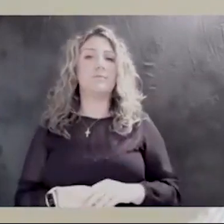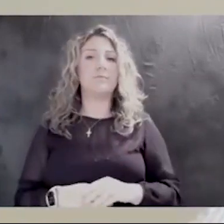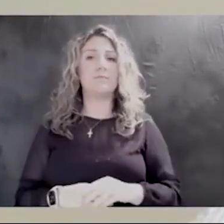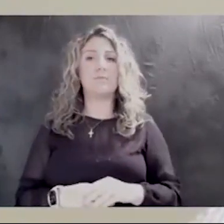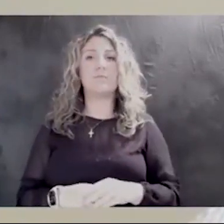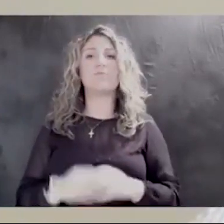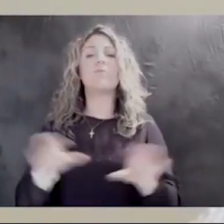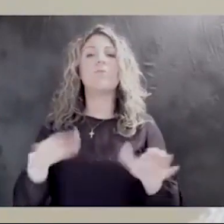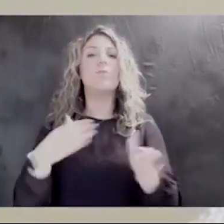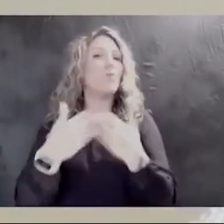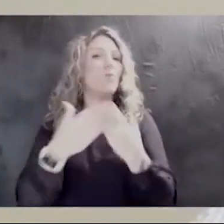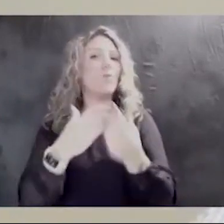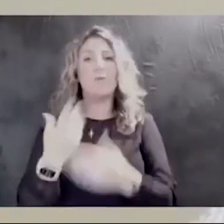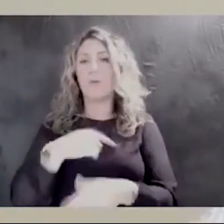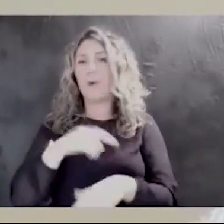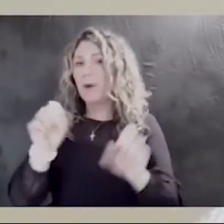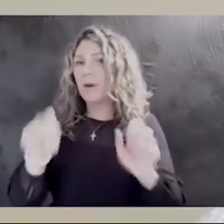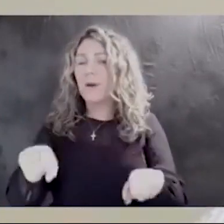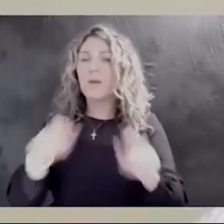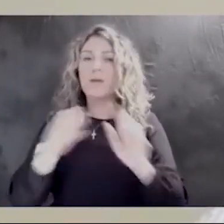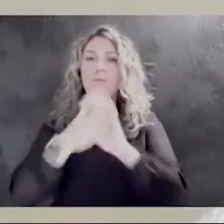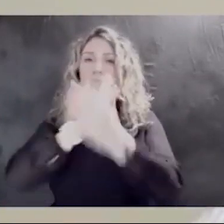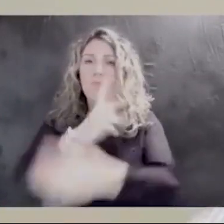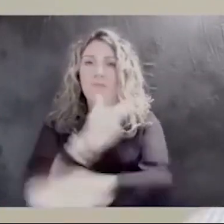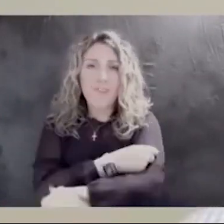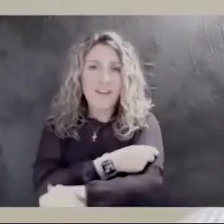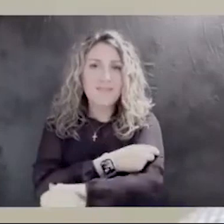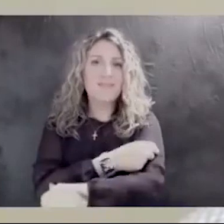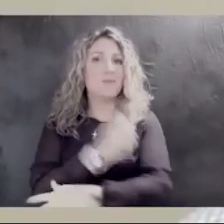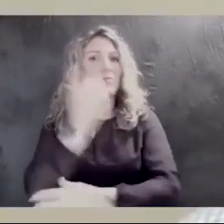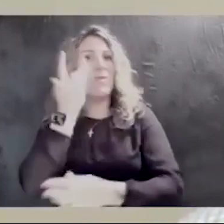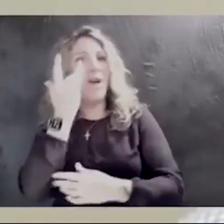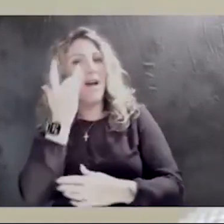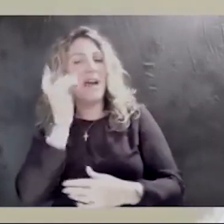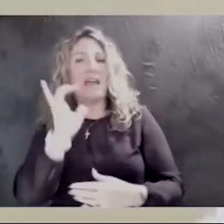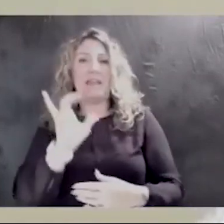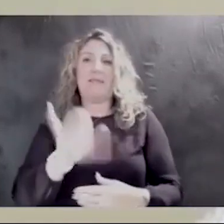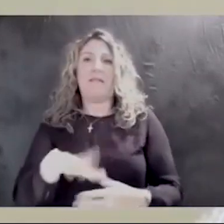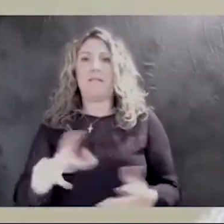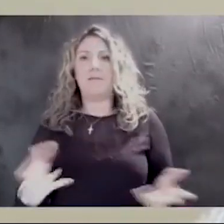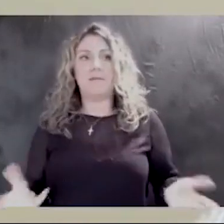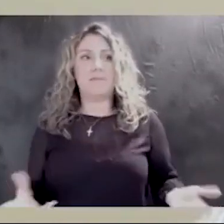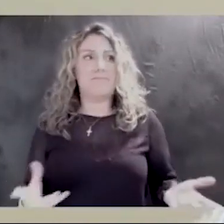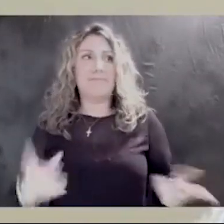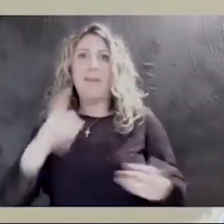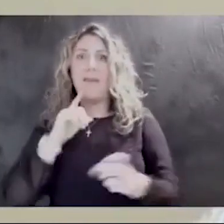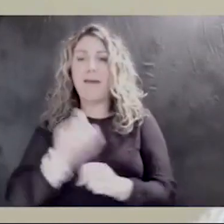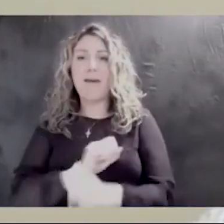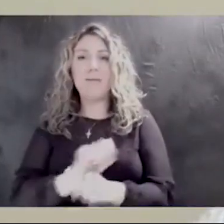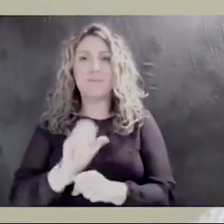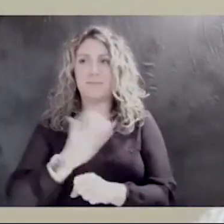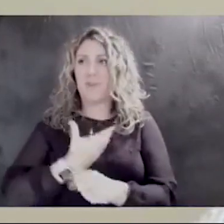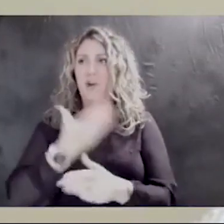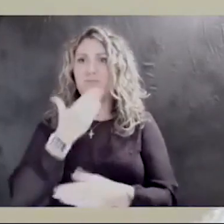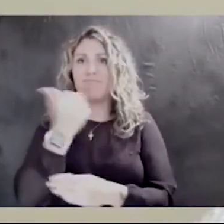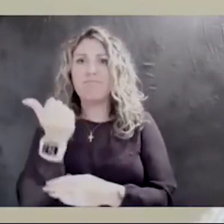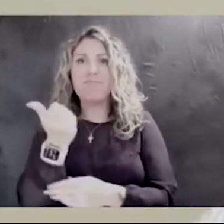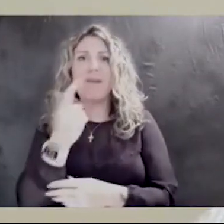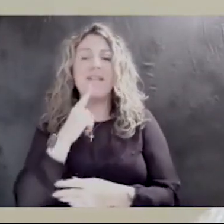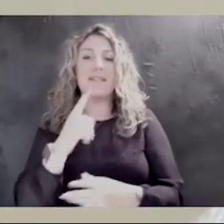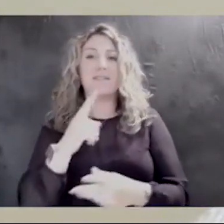can to get people vaccinated, because that's absolutely our best